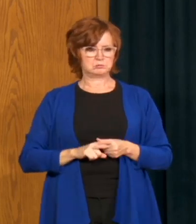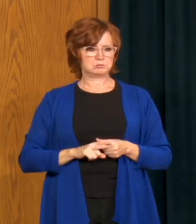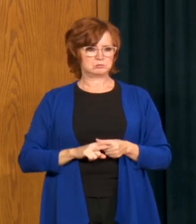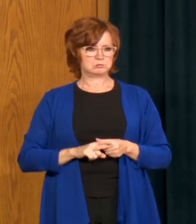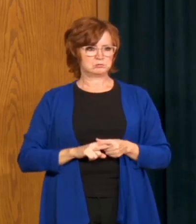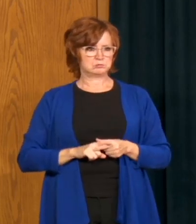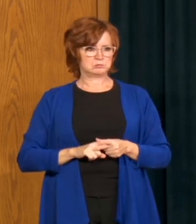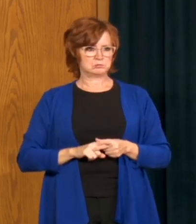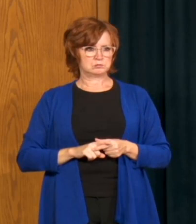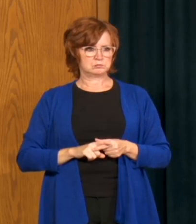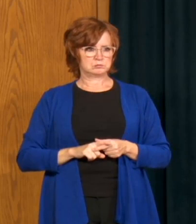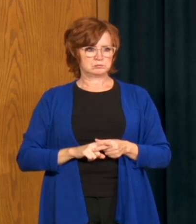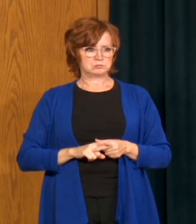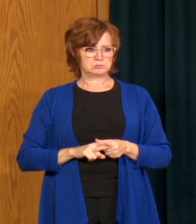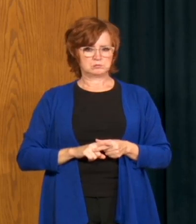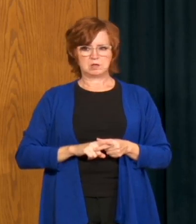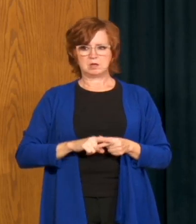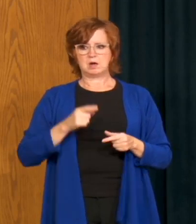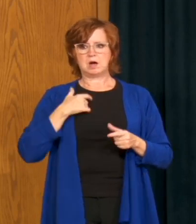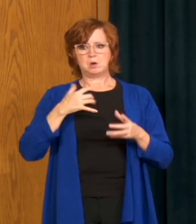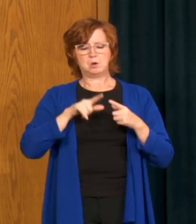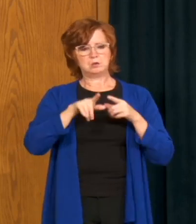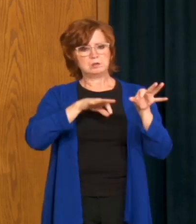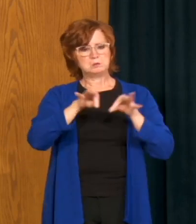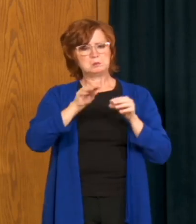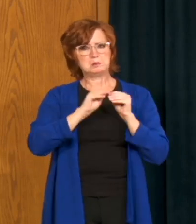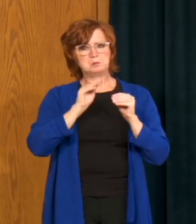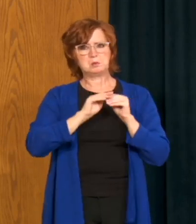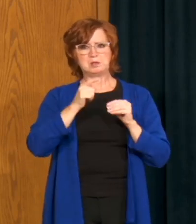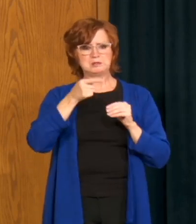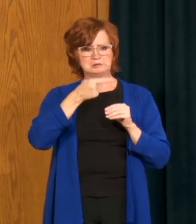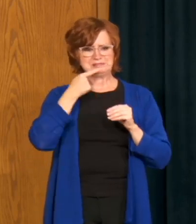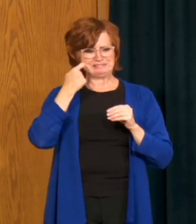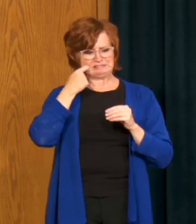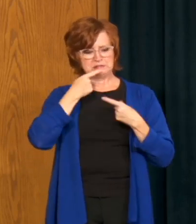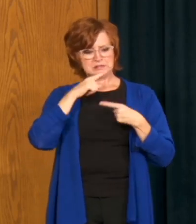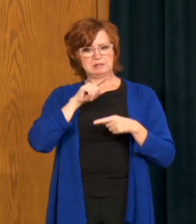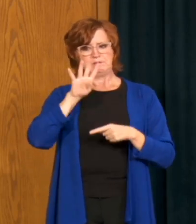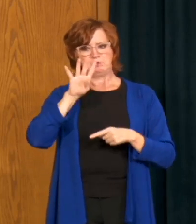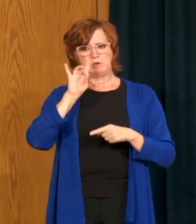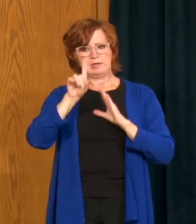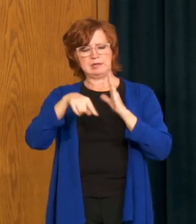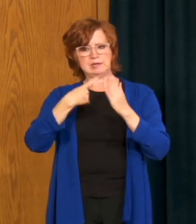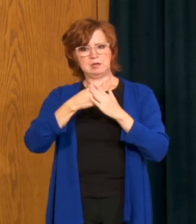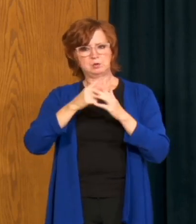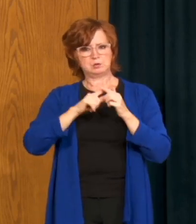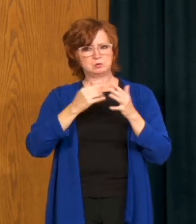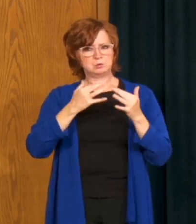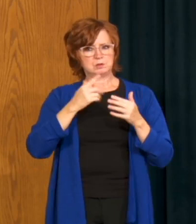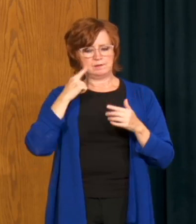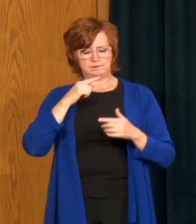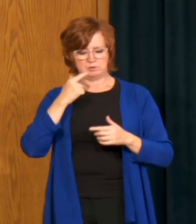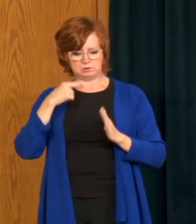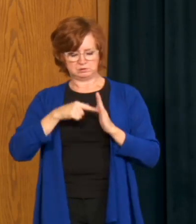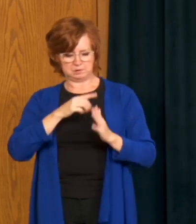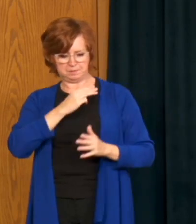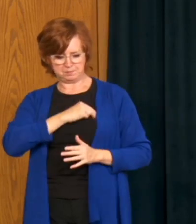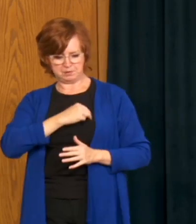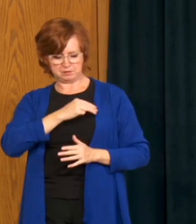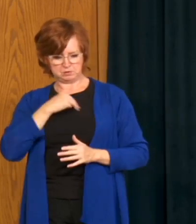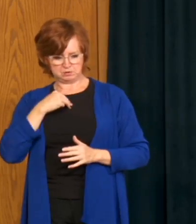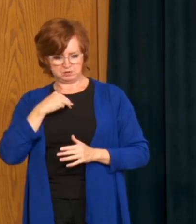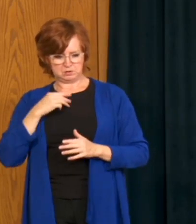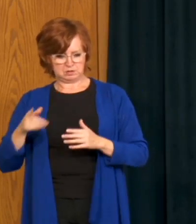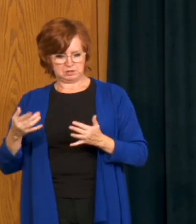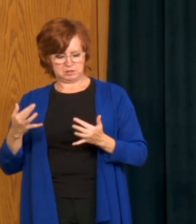the 48 hours to wait, because we know that, for example, in Manitoba, the advice is just to